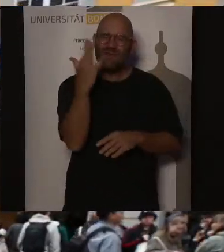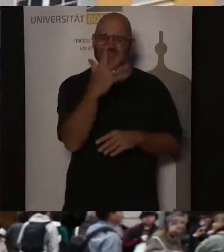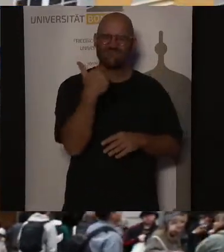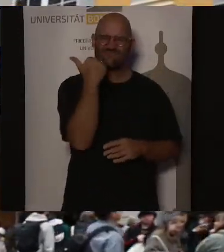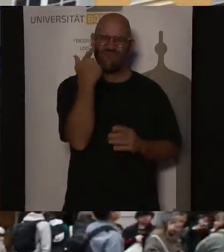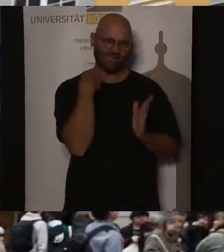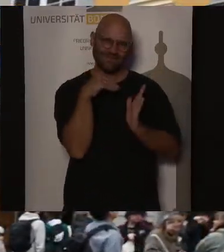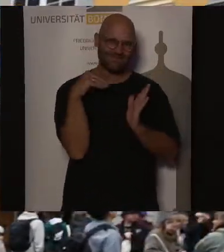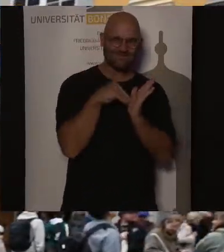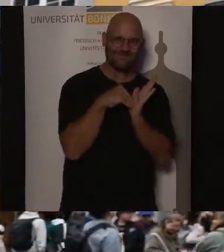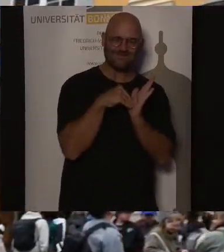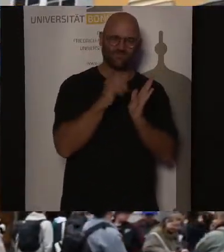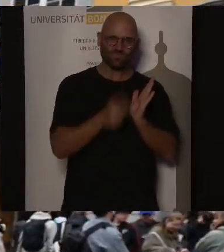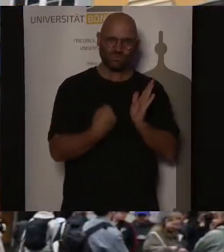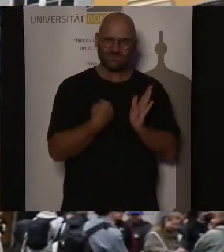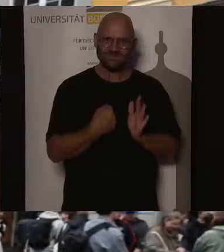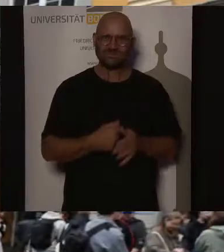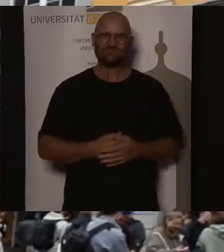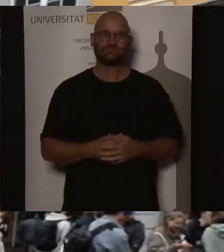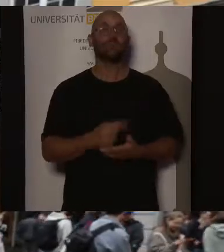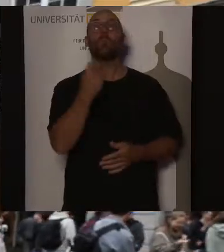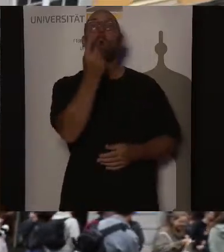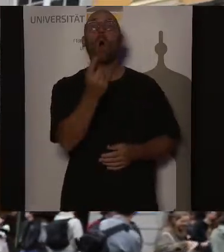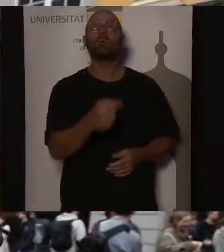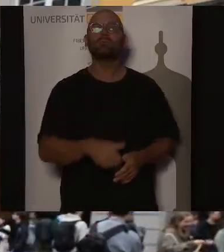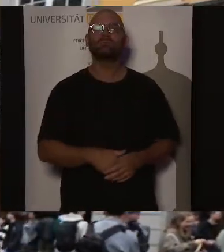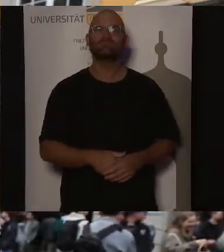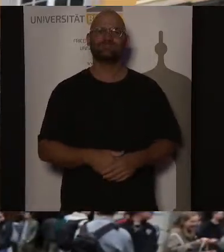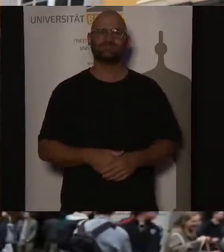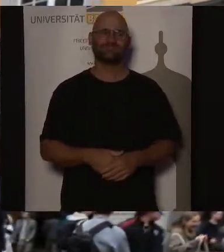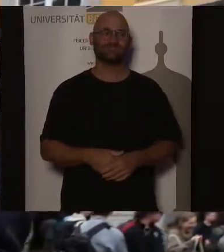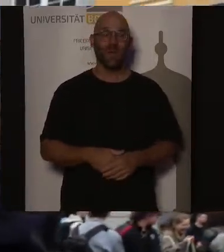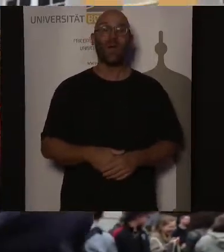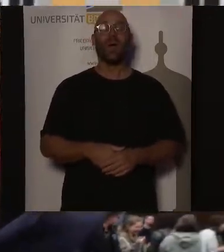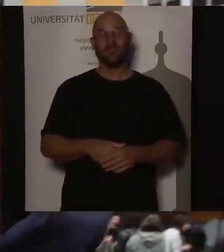up? Which date do we have to note down? Tomorrow.